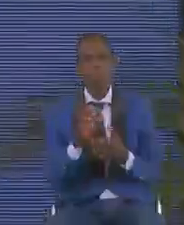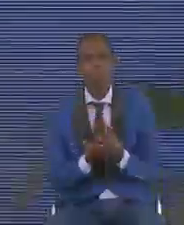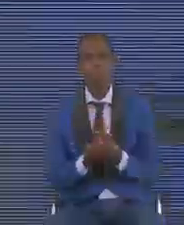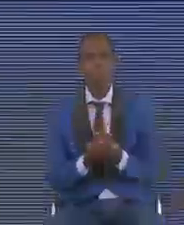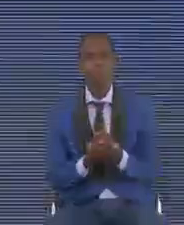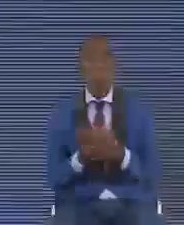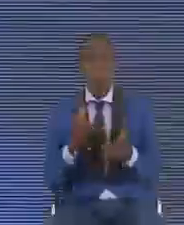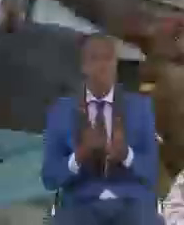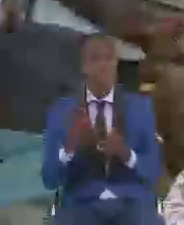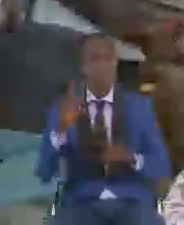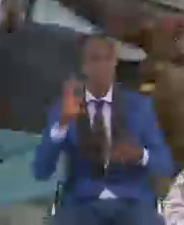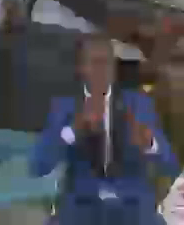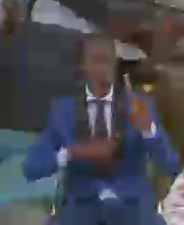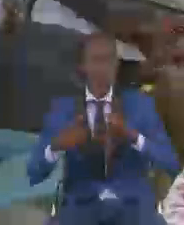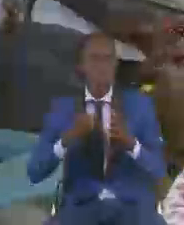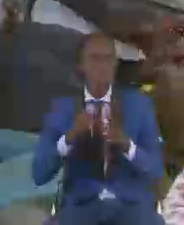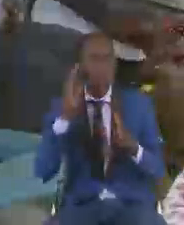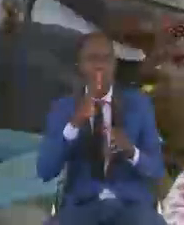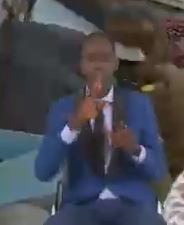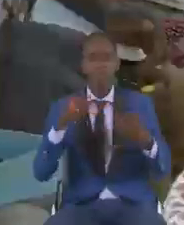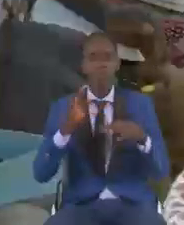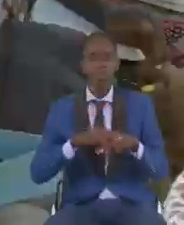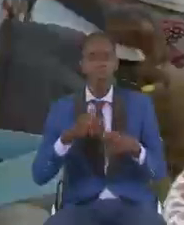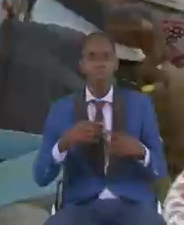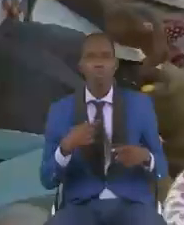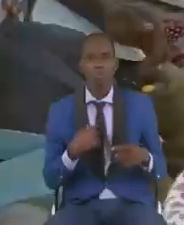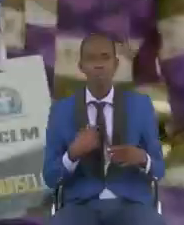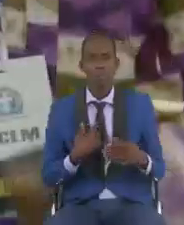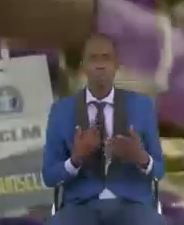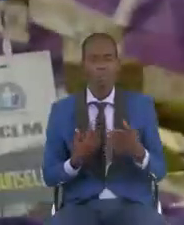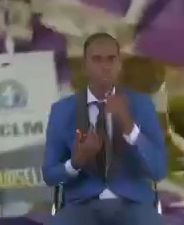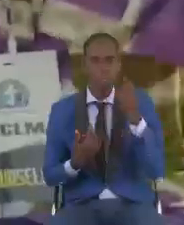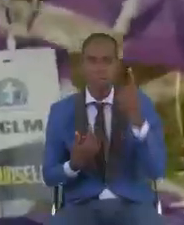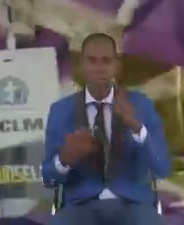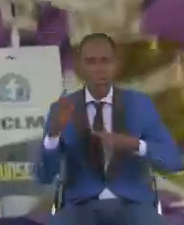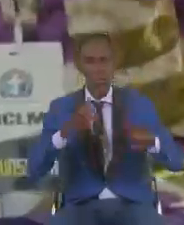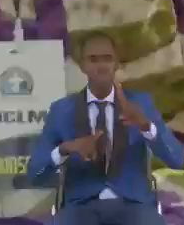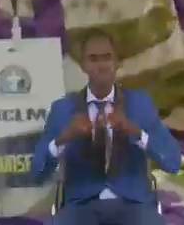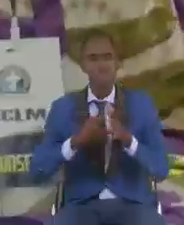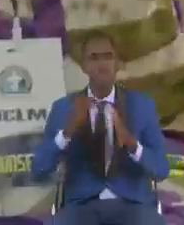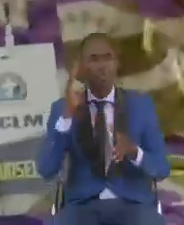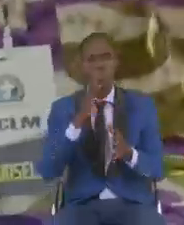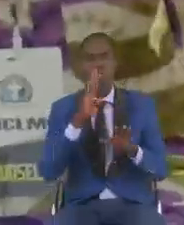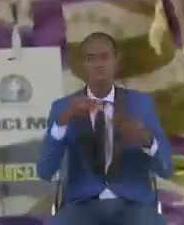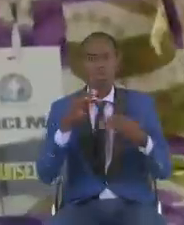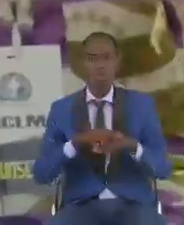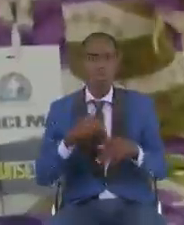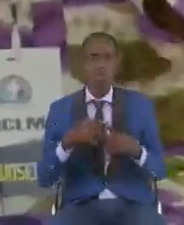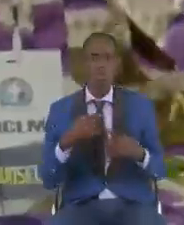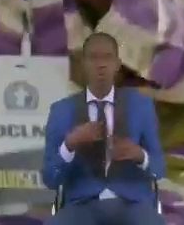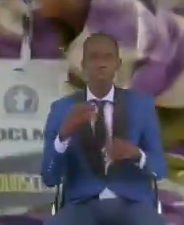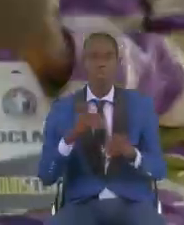It will be given unto me. I can't hear you now. In 2 Corinthians chapter